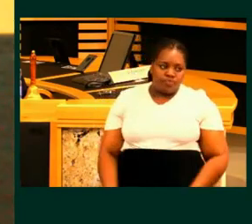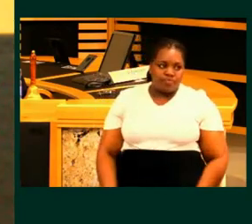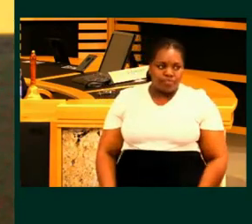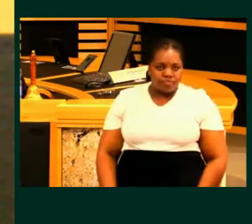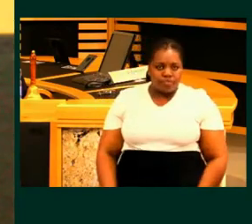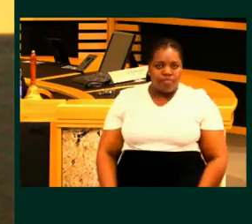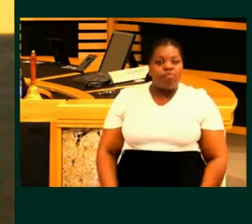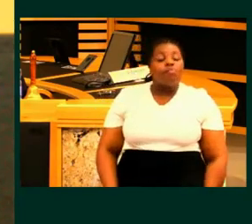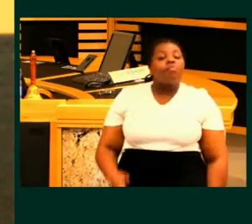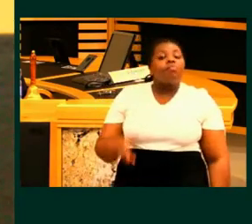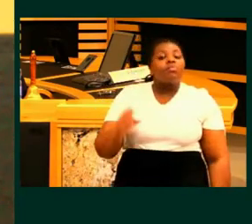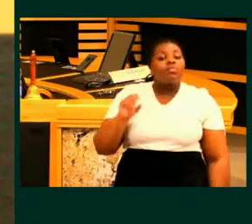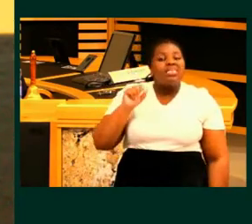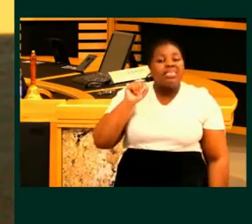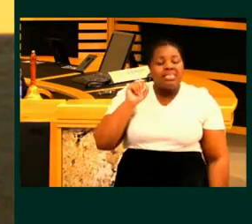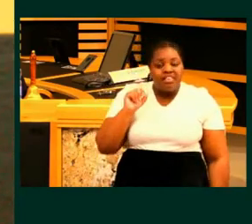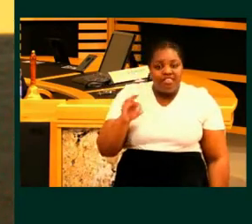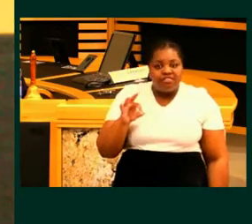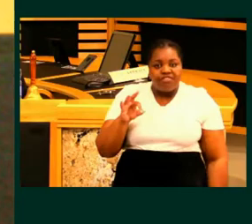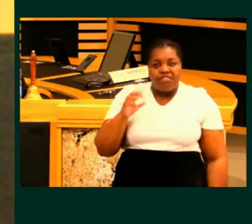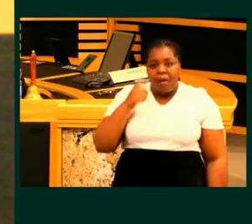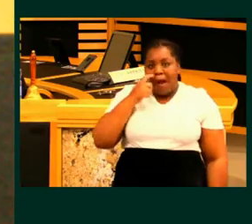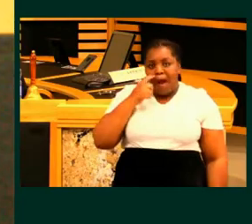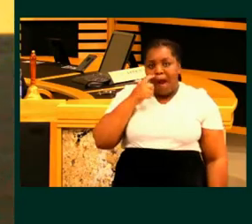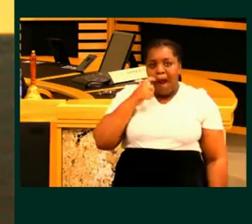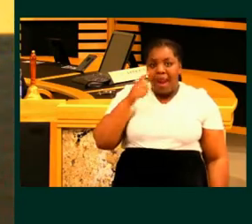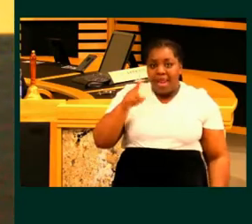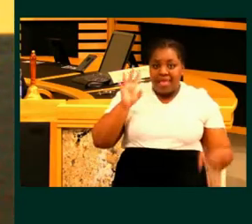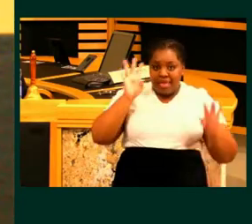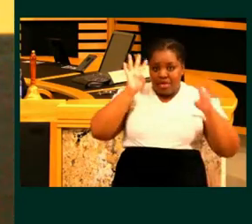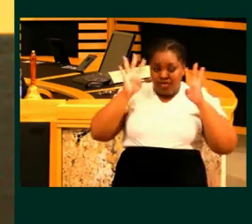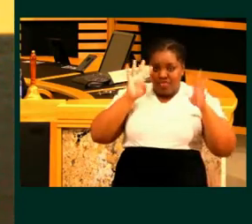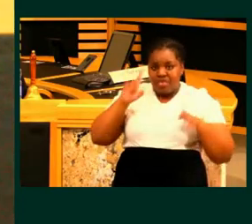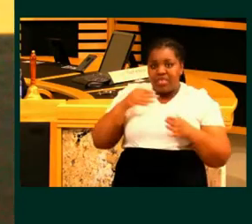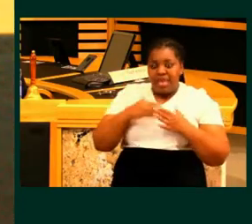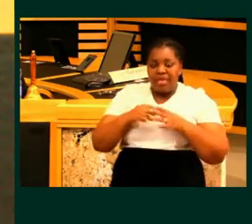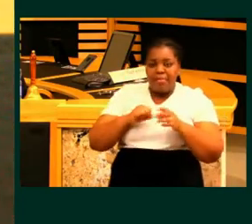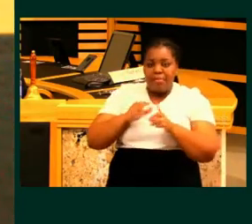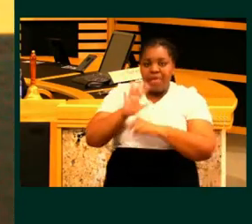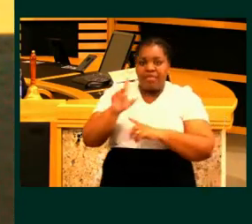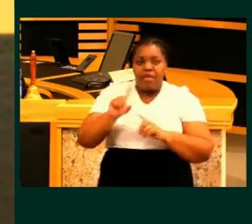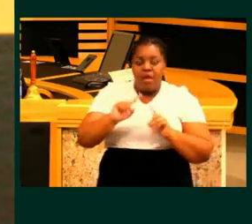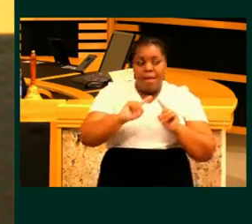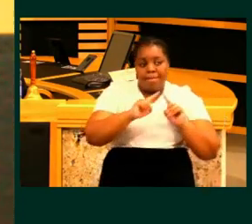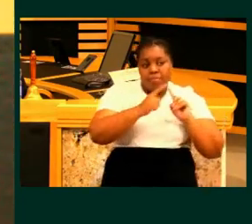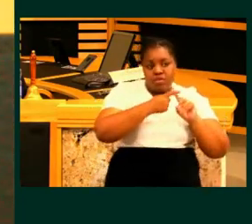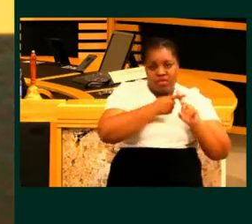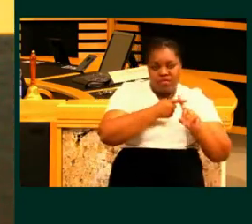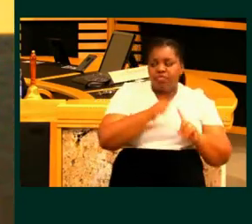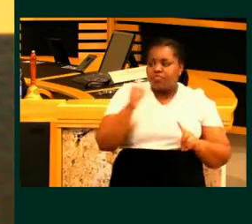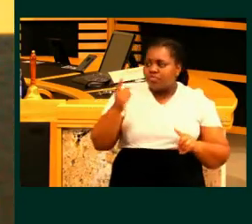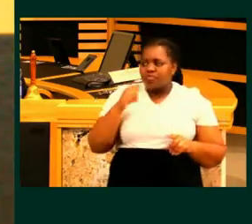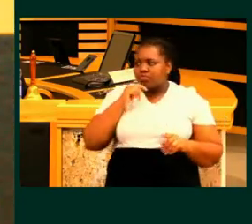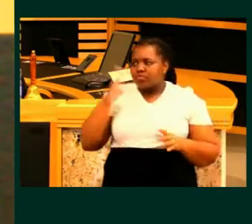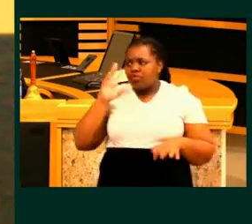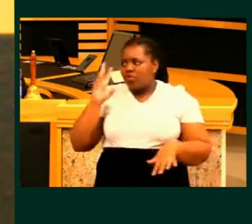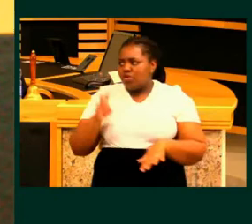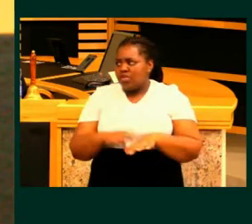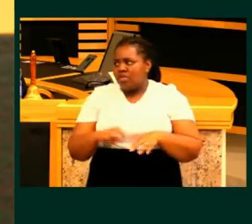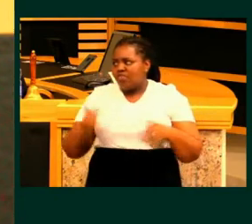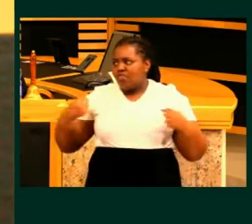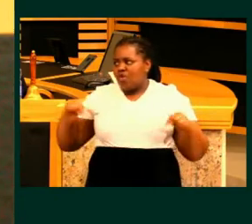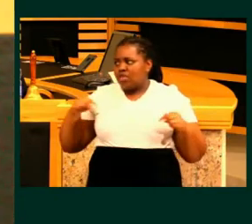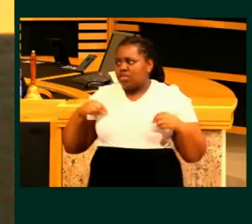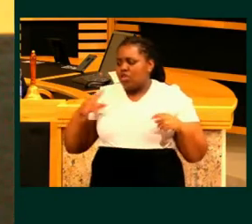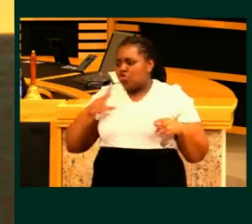and if if if if if if if if this Innovation would impact positively to such there might be no reason for us not to